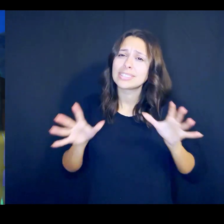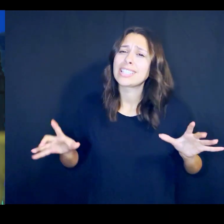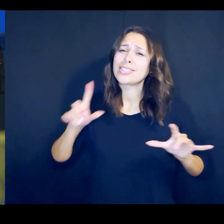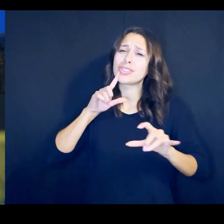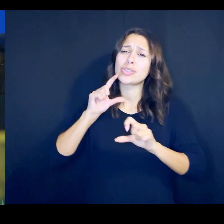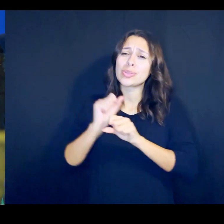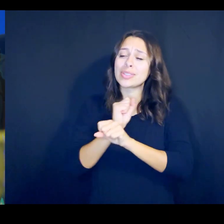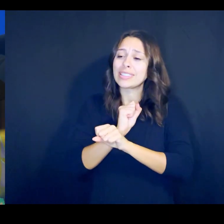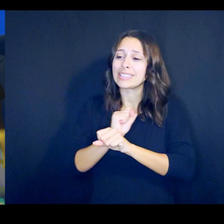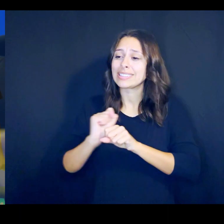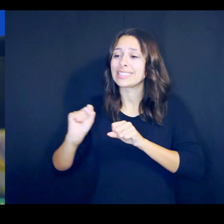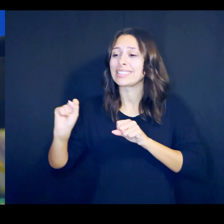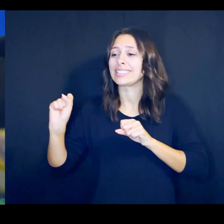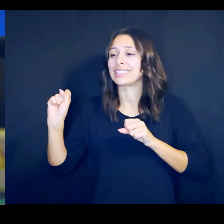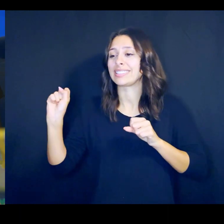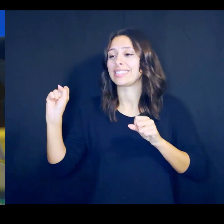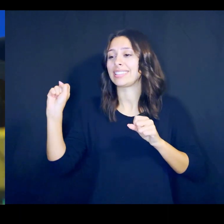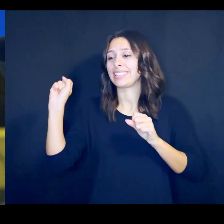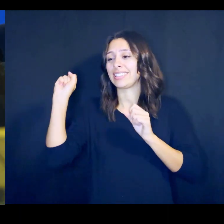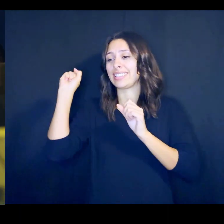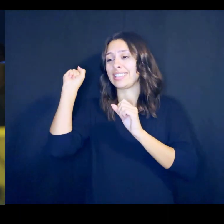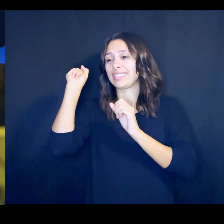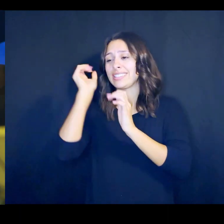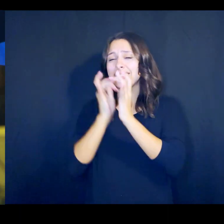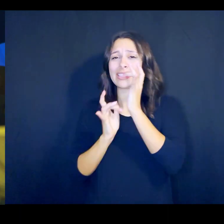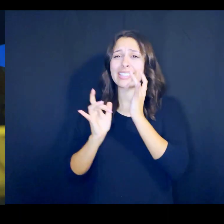Blessed assurance,